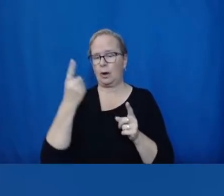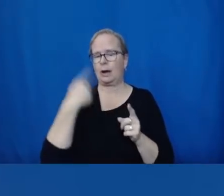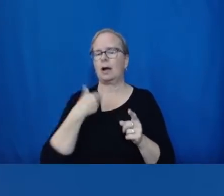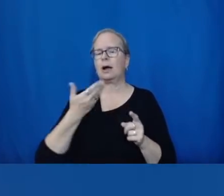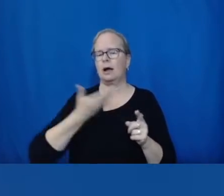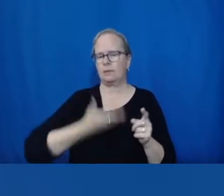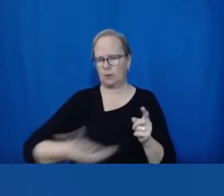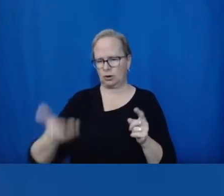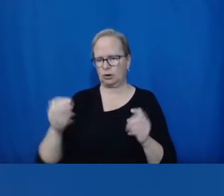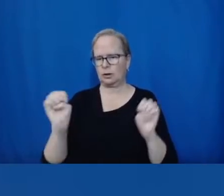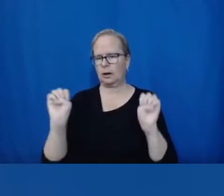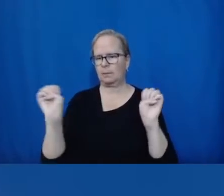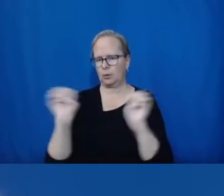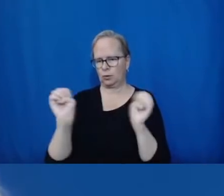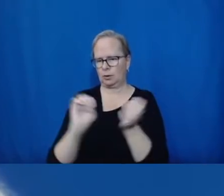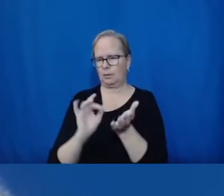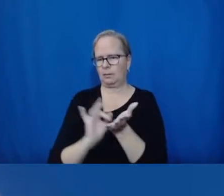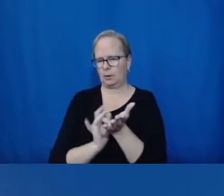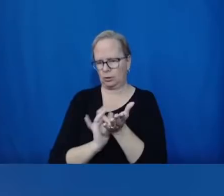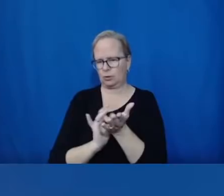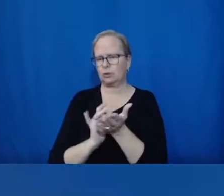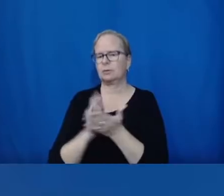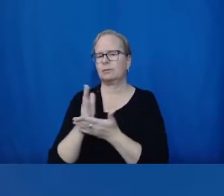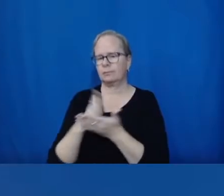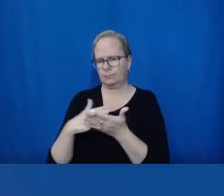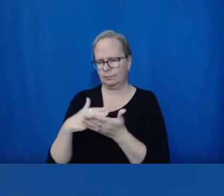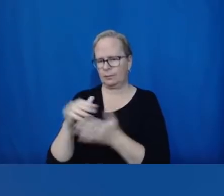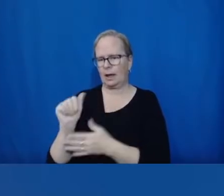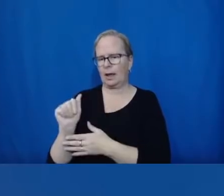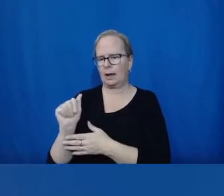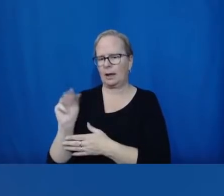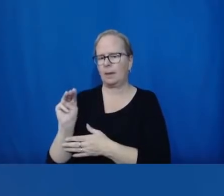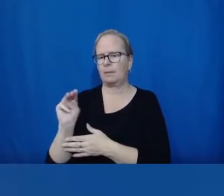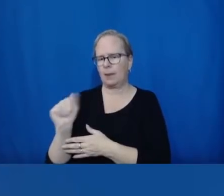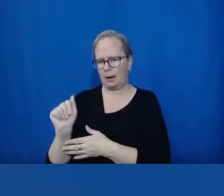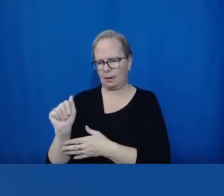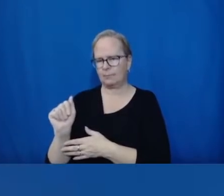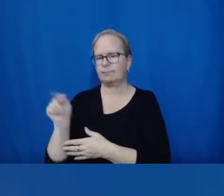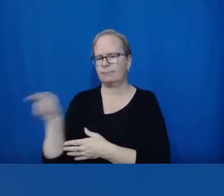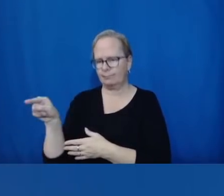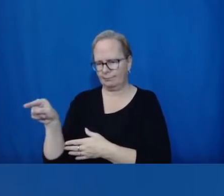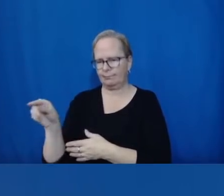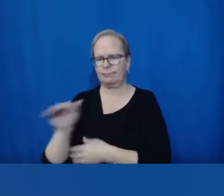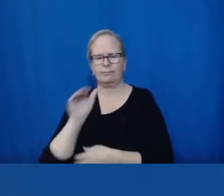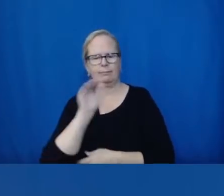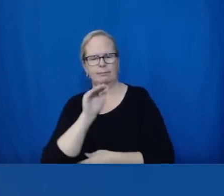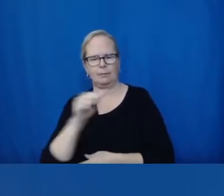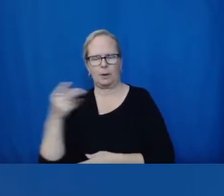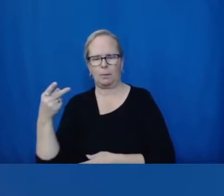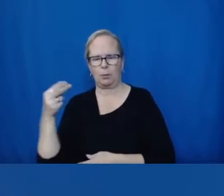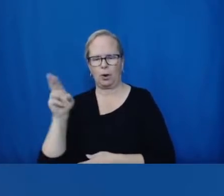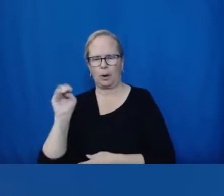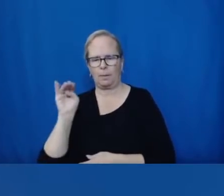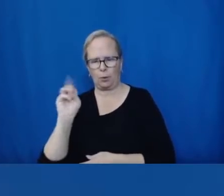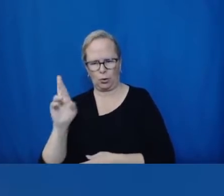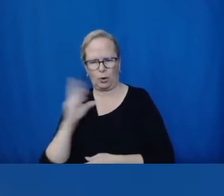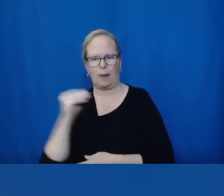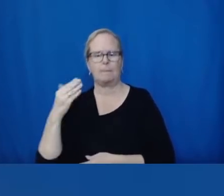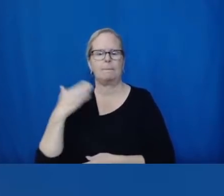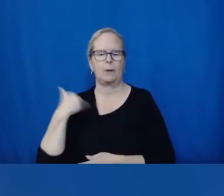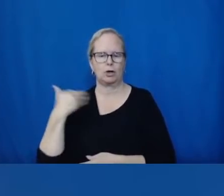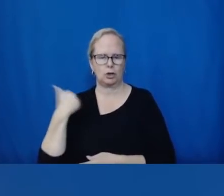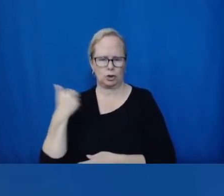released by the emergency medicine section of the AMA, asking the Premier and Minister Copping to visit an